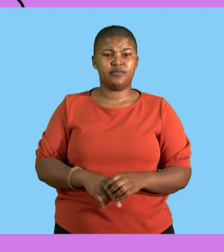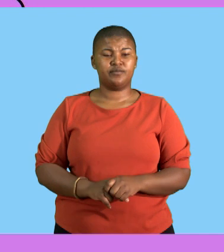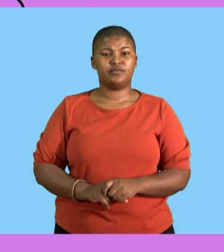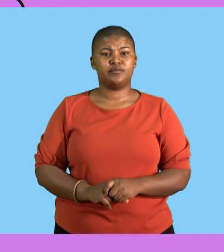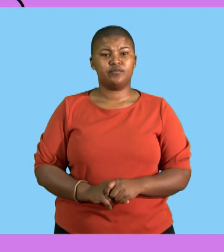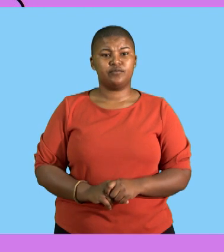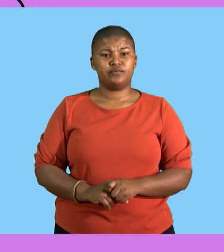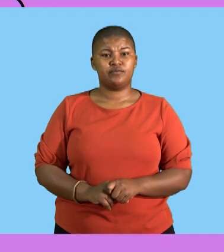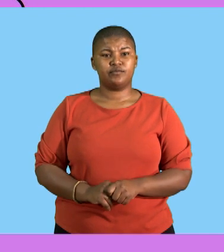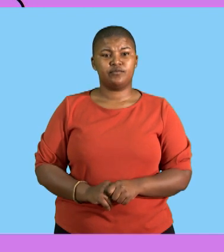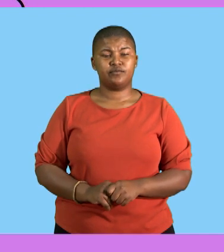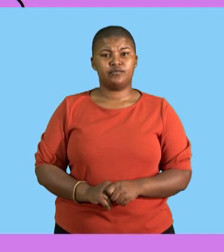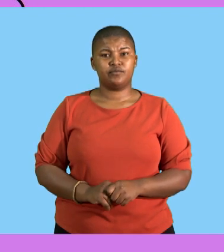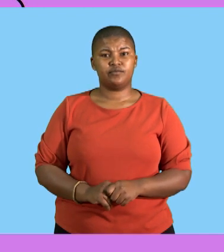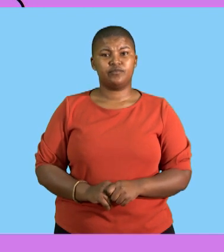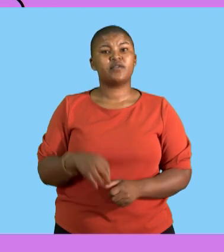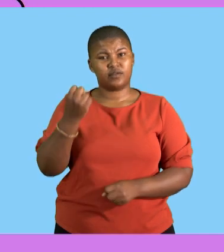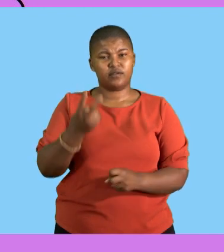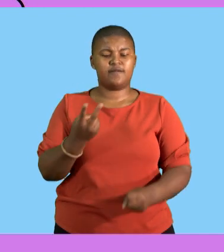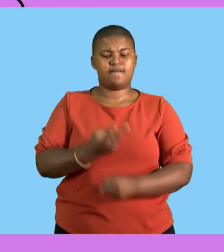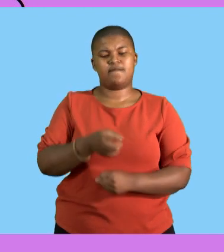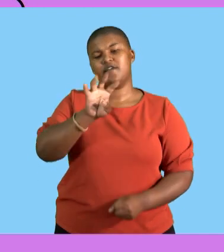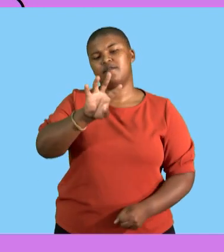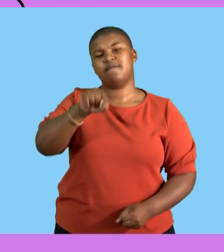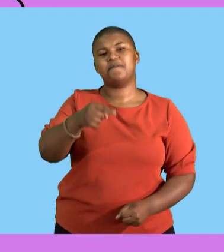4,100, followed by another